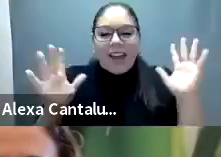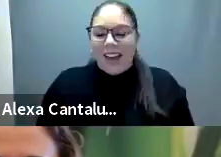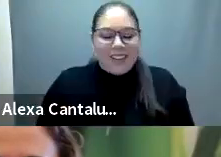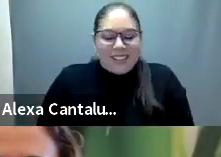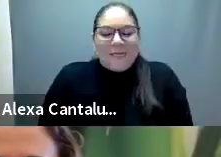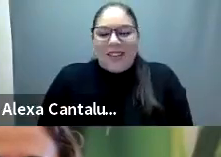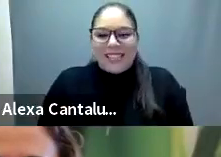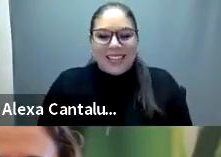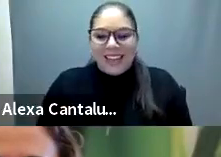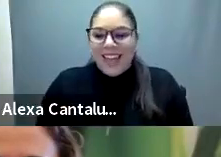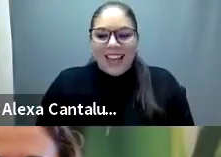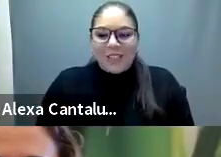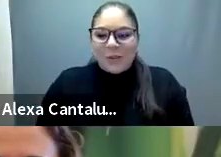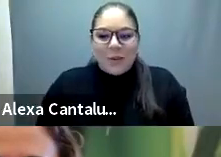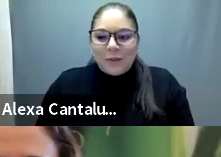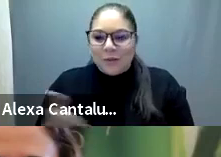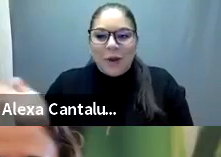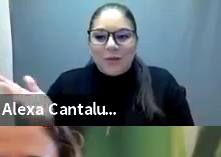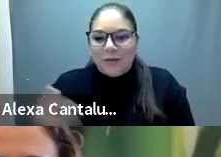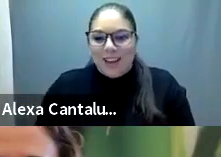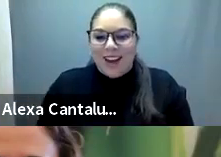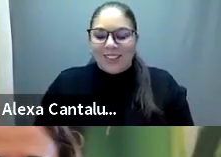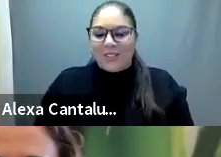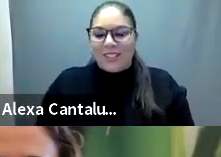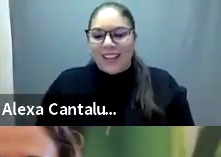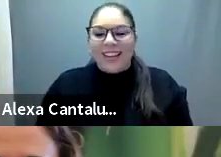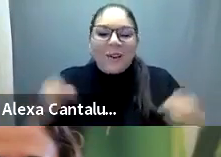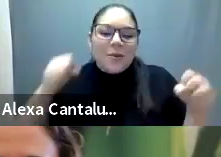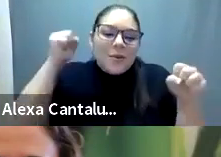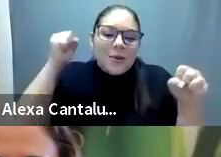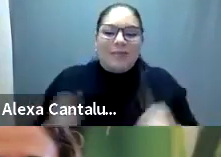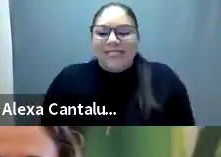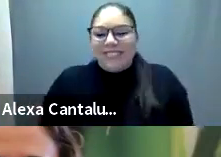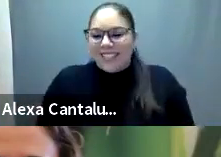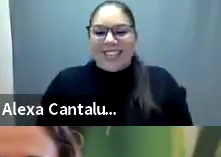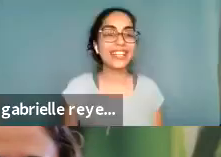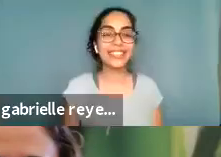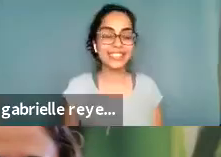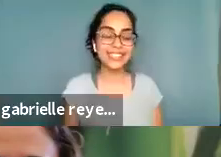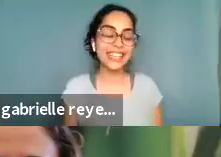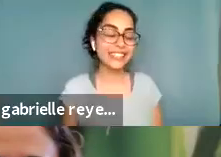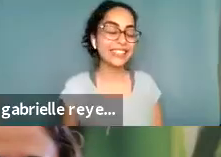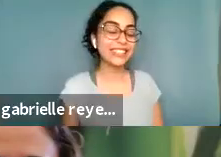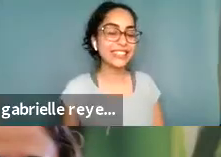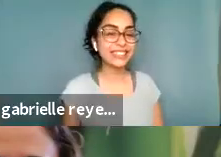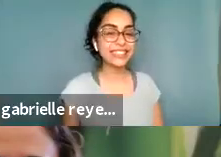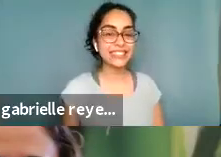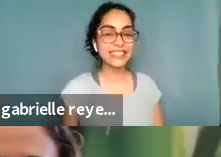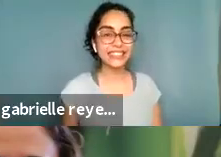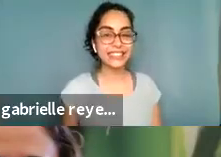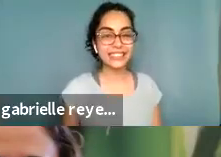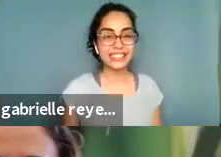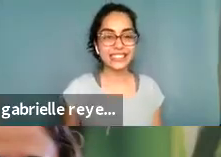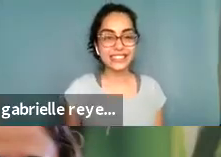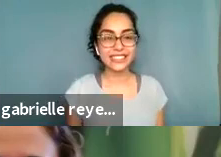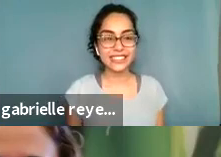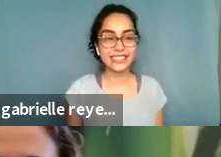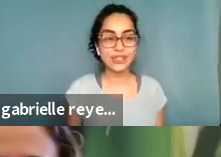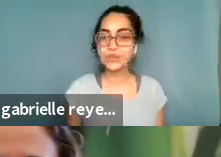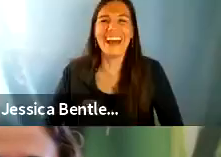love it. It's amazing, and just be able to root everybody on. It's just like, Yeah. September